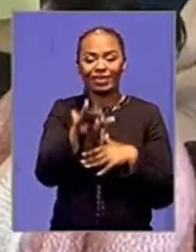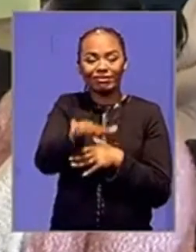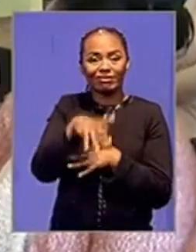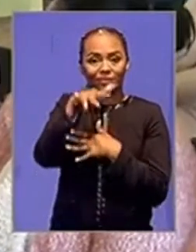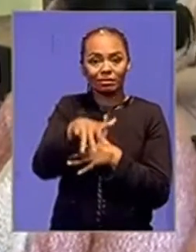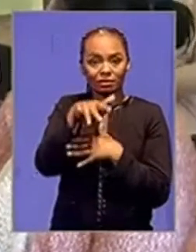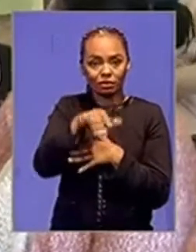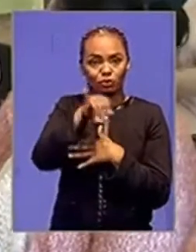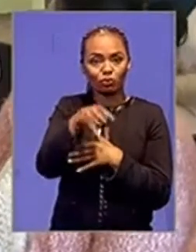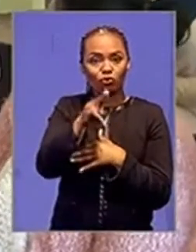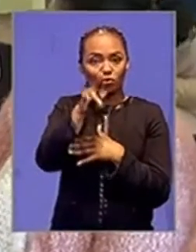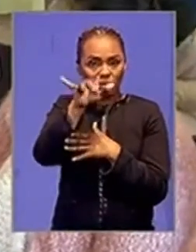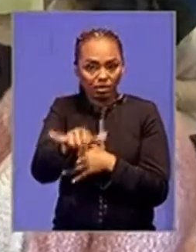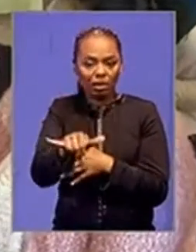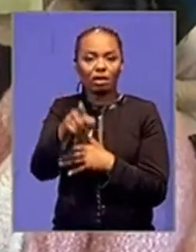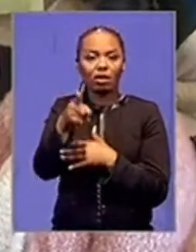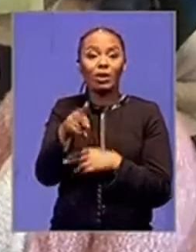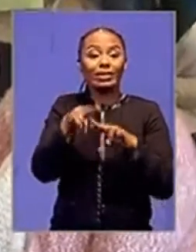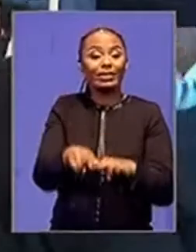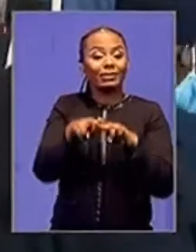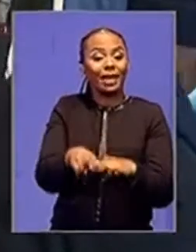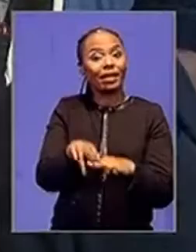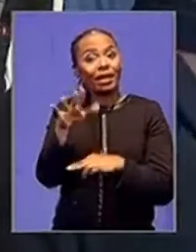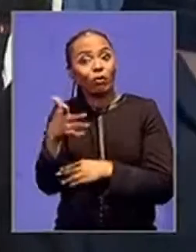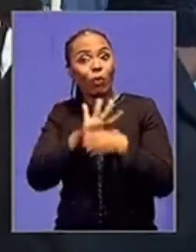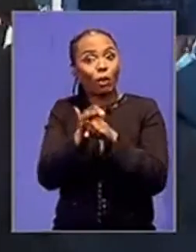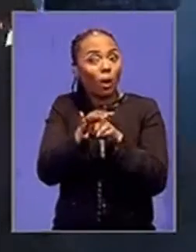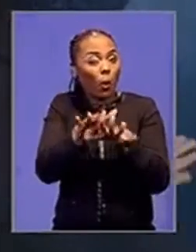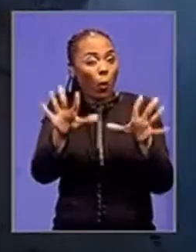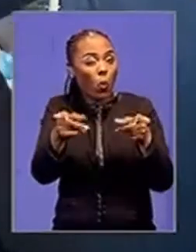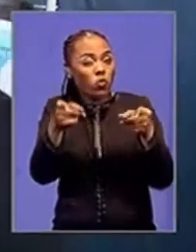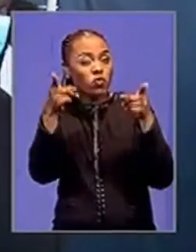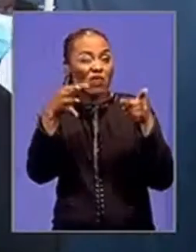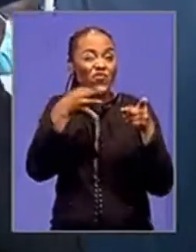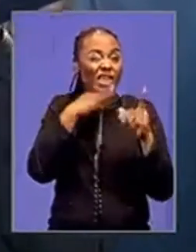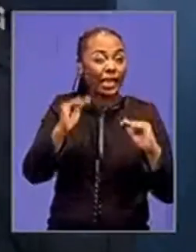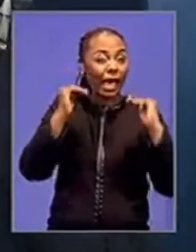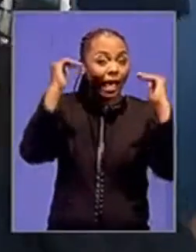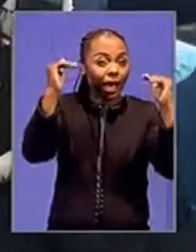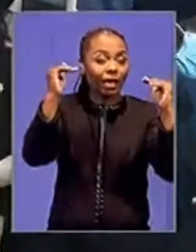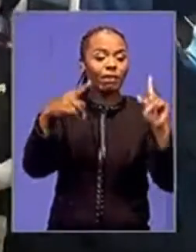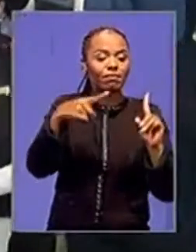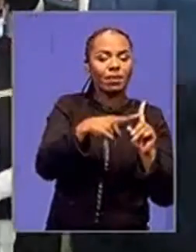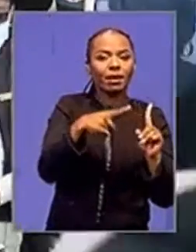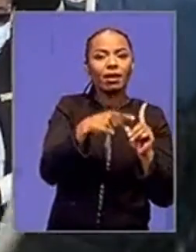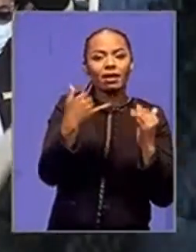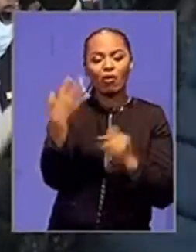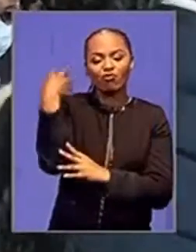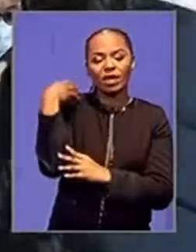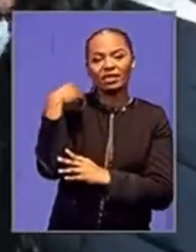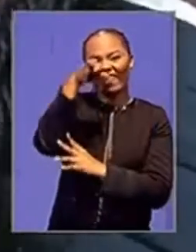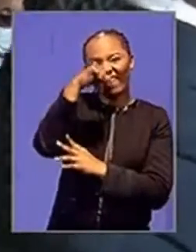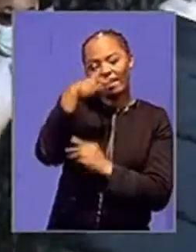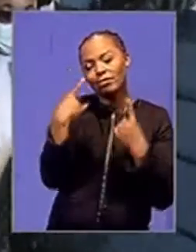monongwaha ho itshetlehile ho sekgahla sa tshwaetso ya COVID-19. Letona o etetse dikolo tse pedi ka haro province ya Northern Cape